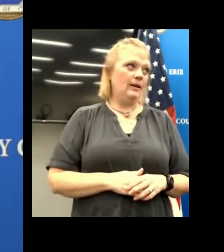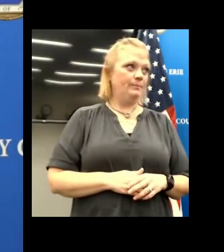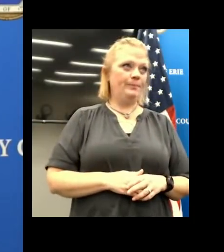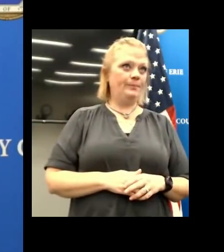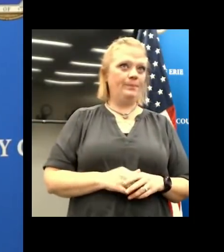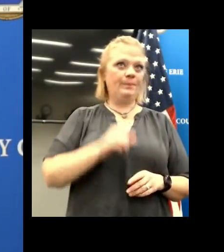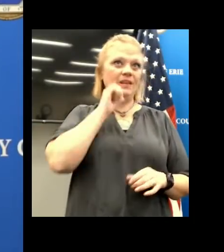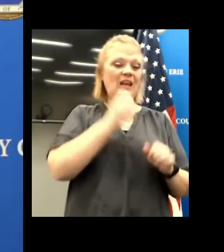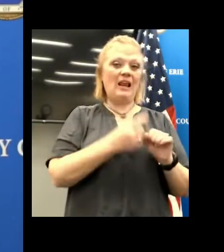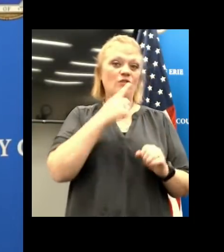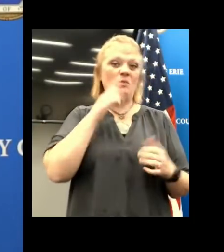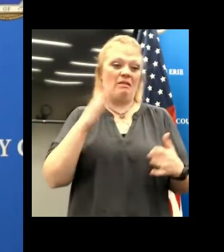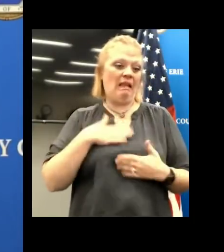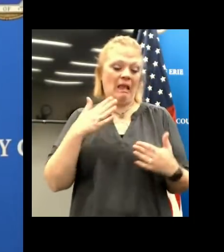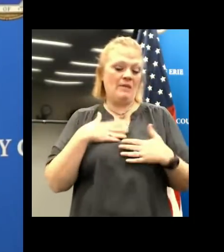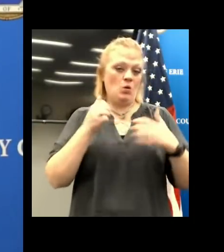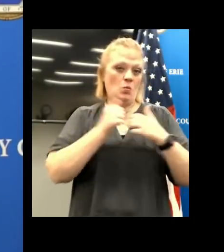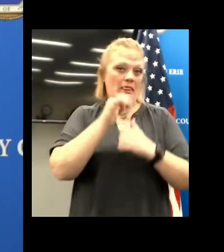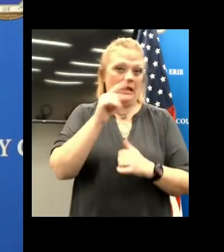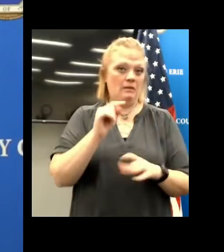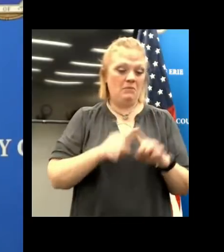Not everybody's going to be happy with it, but.